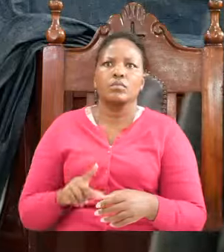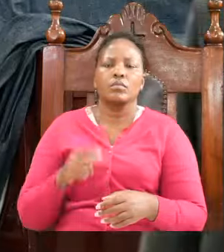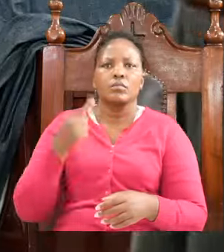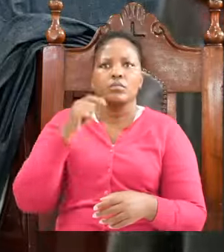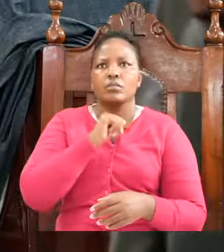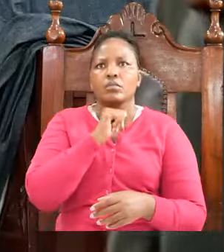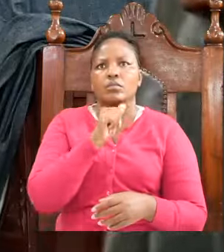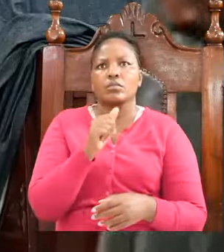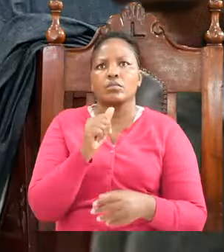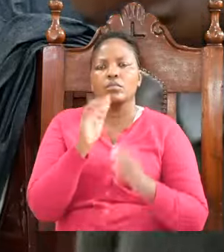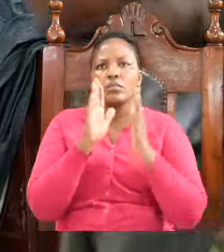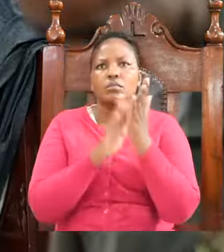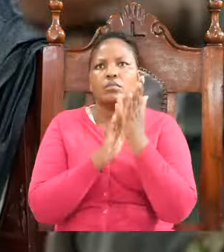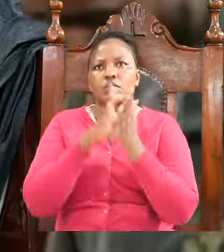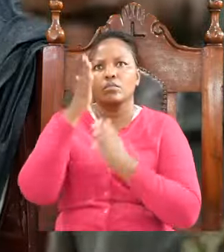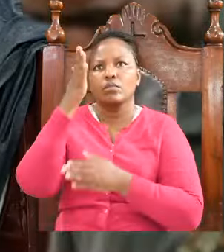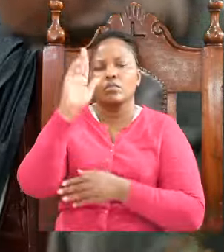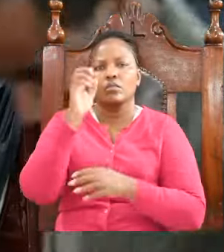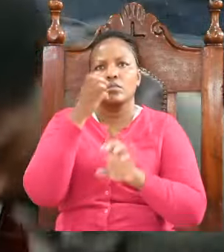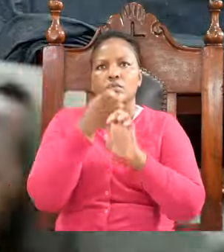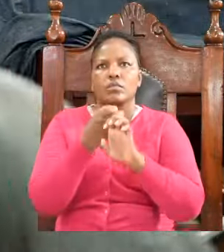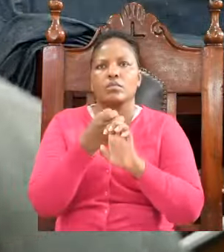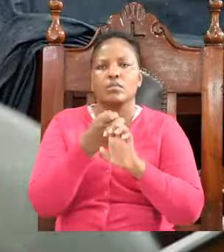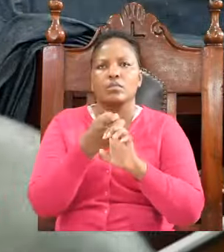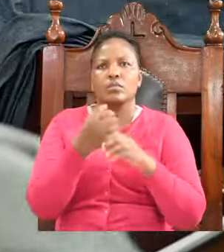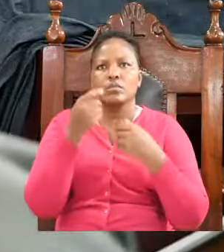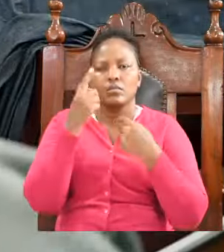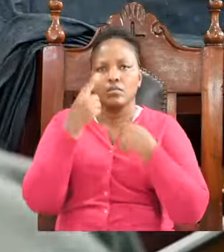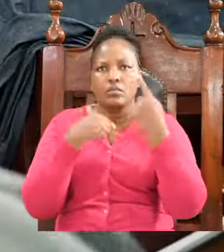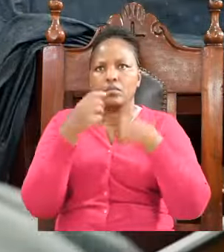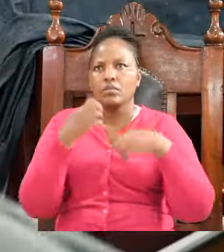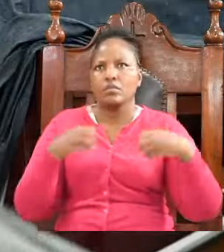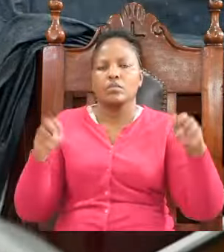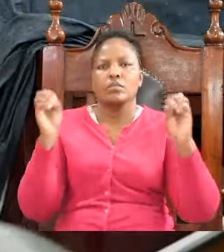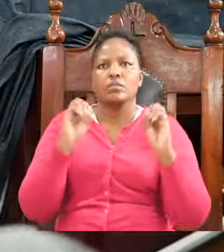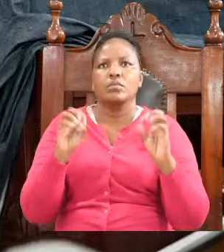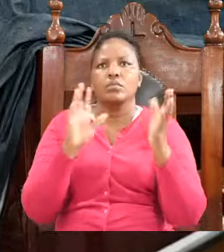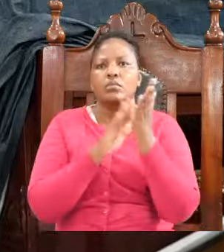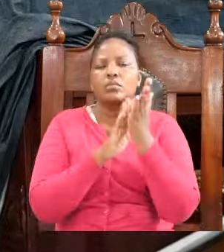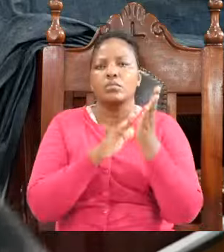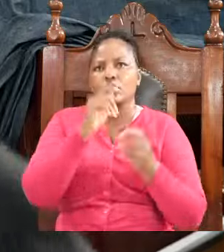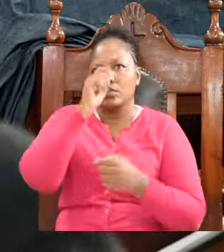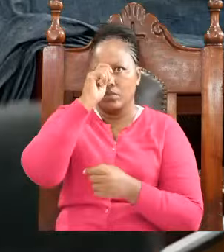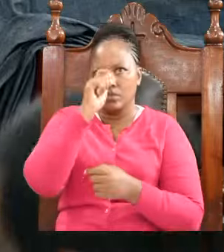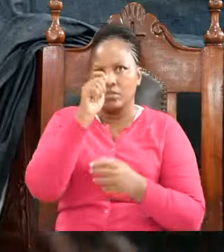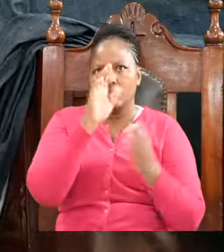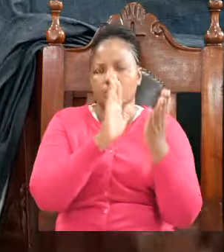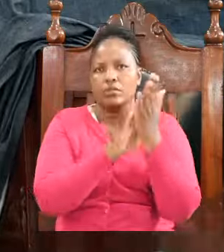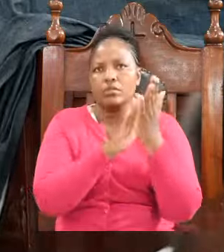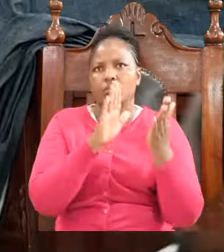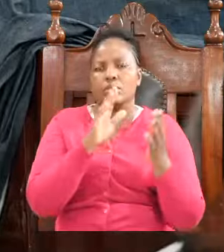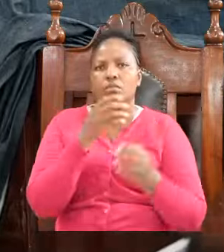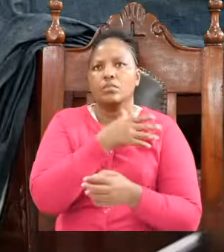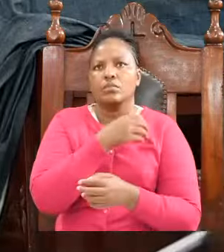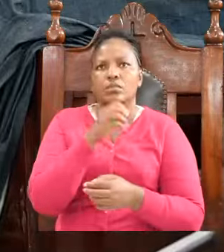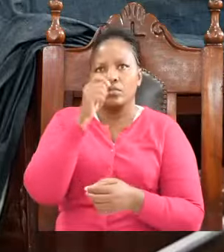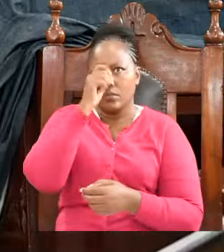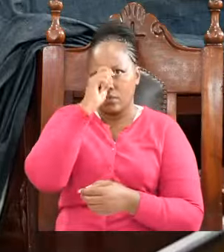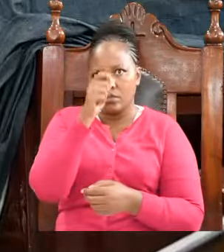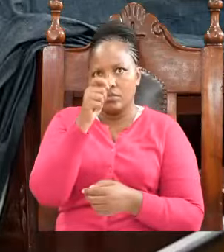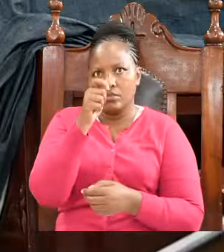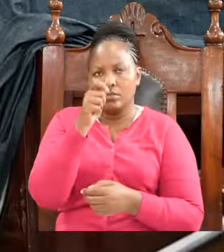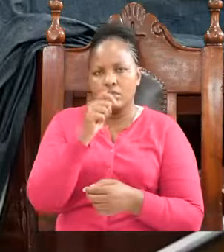I don't praise him, the rocks got to cry out, glory and honor, glory and